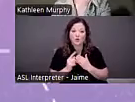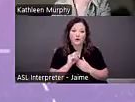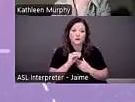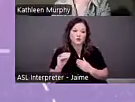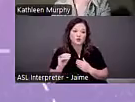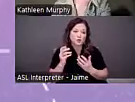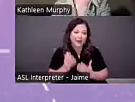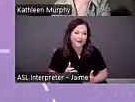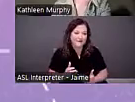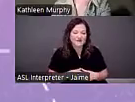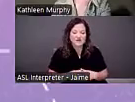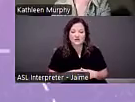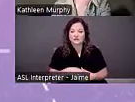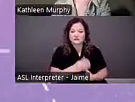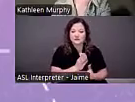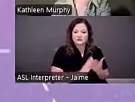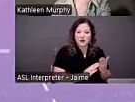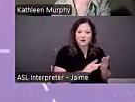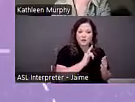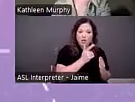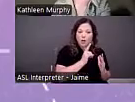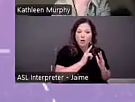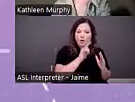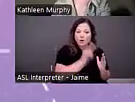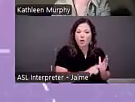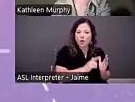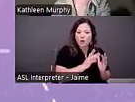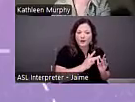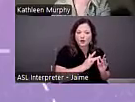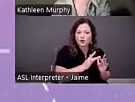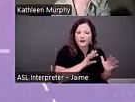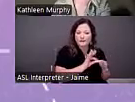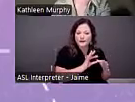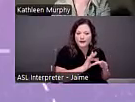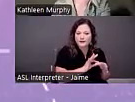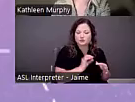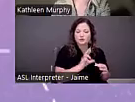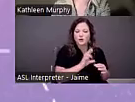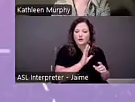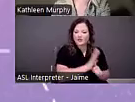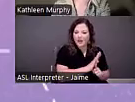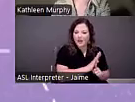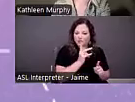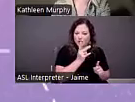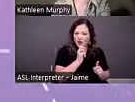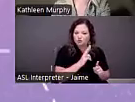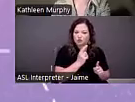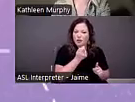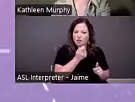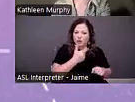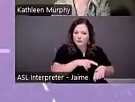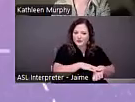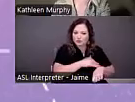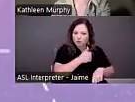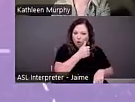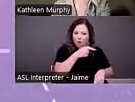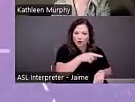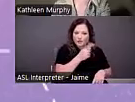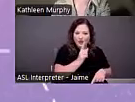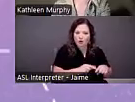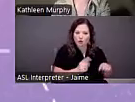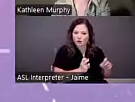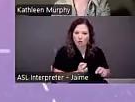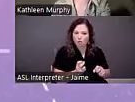with low internet connection or with certain browsers that they are a little bit slower, that they could not load the program.